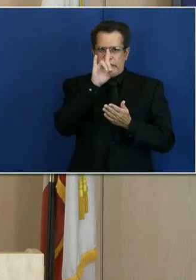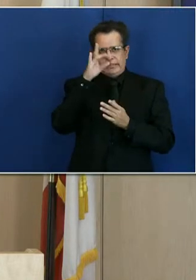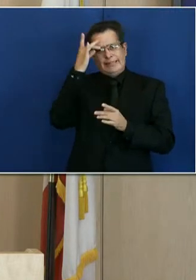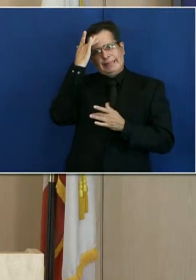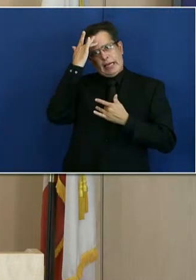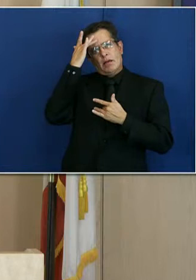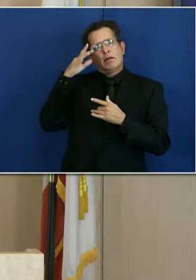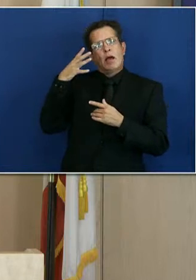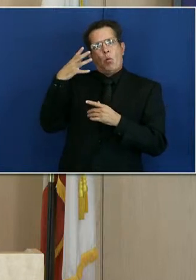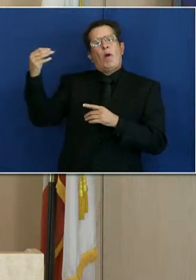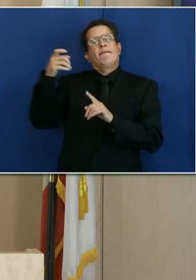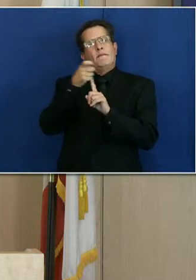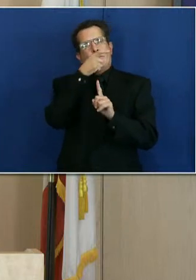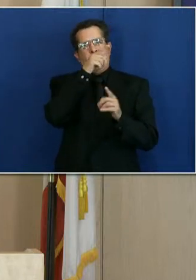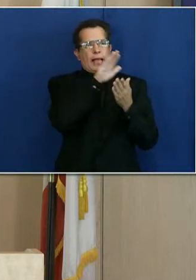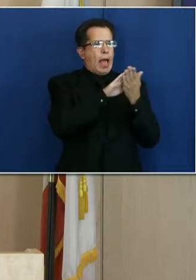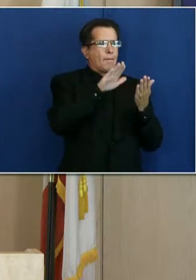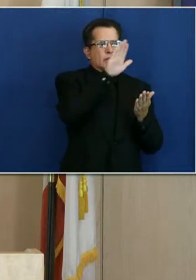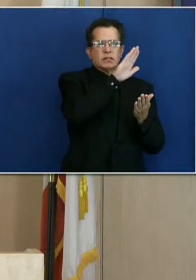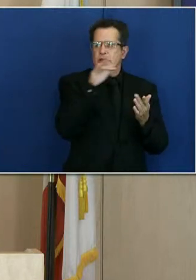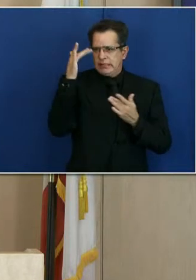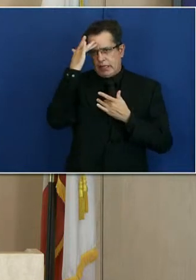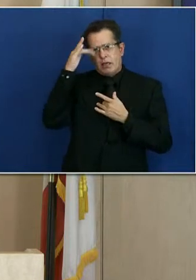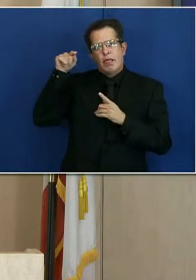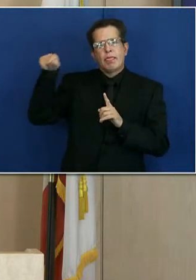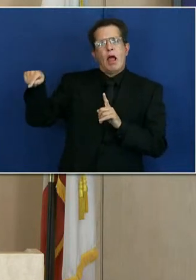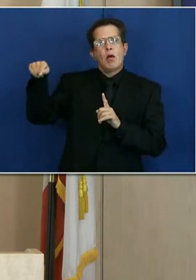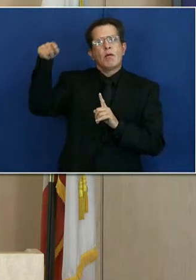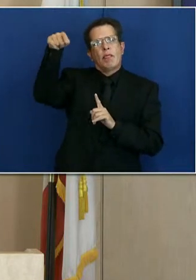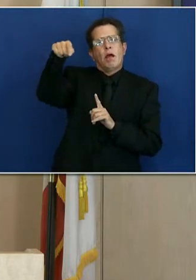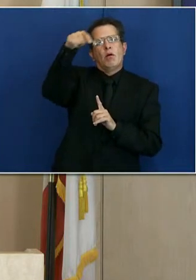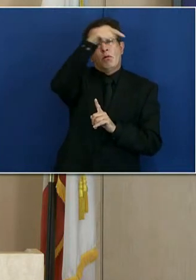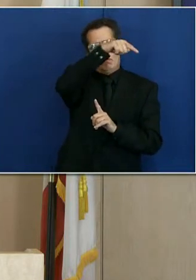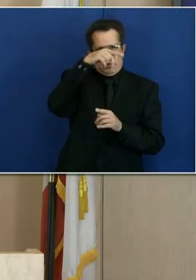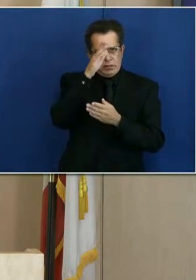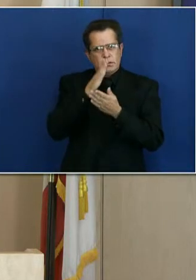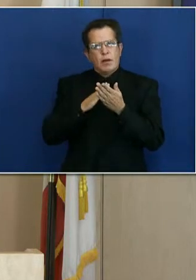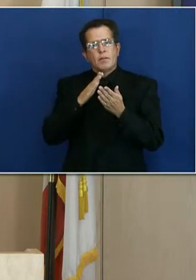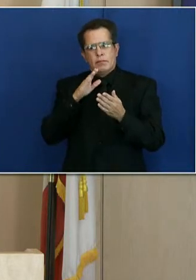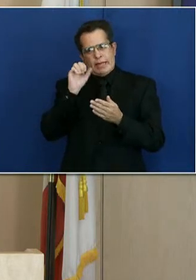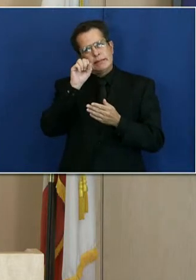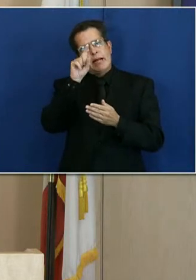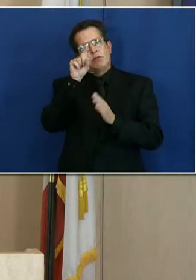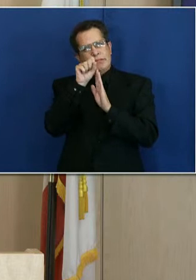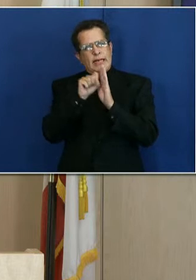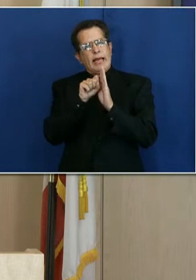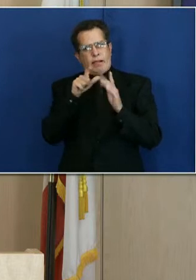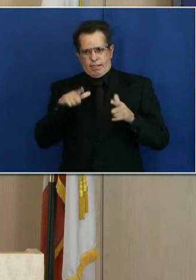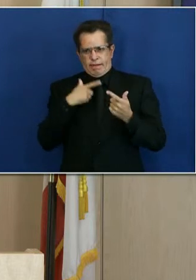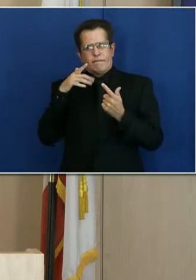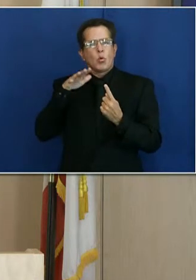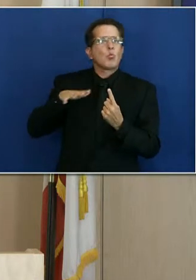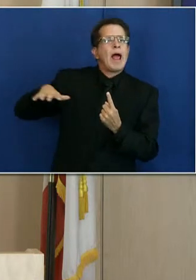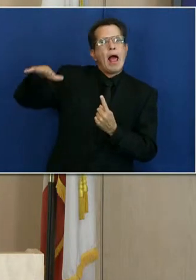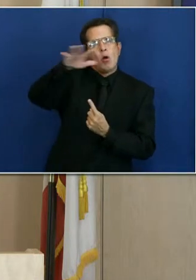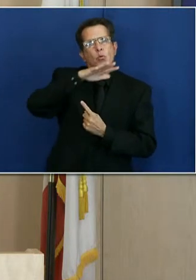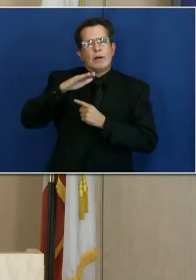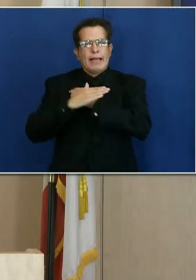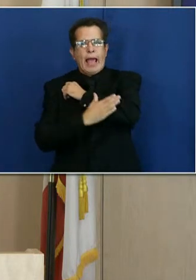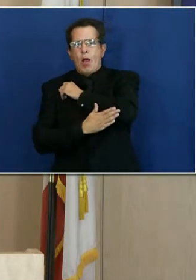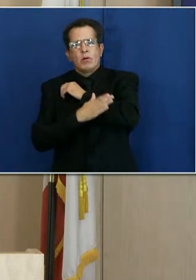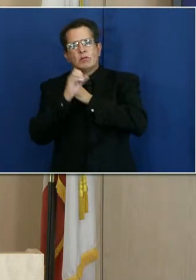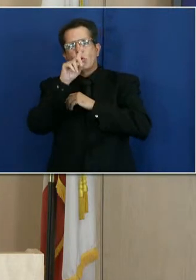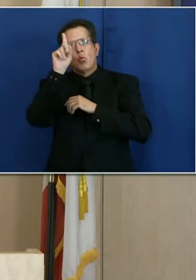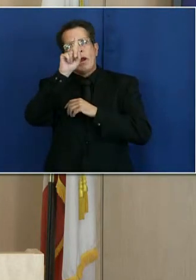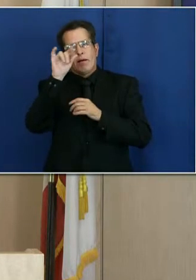getting food away from the campus. And we also know that a lot of SDSU students live around the county. So what area of the county are all these